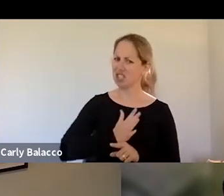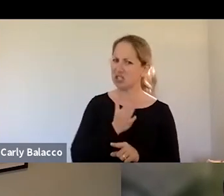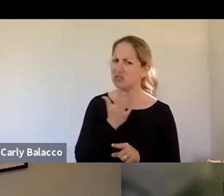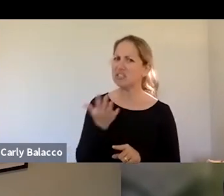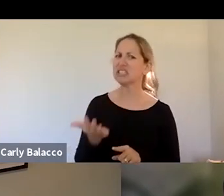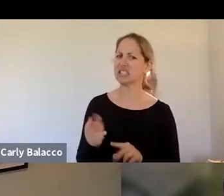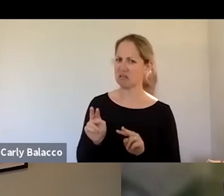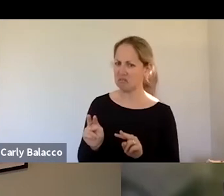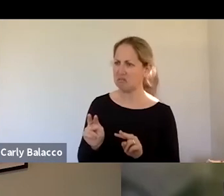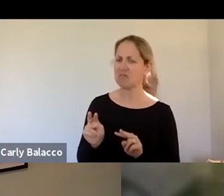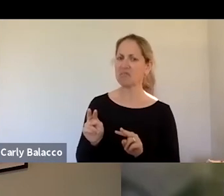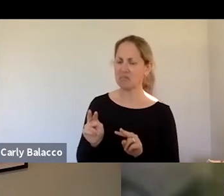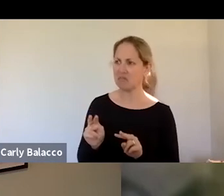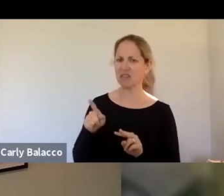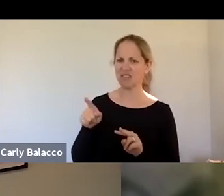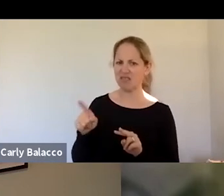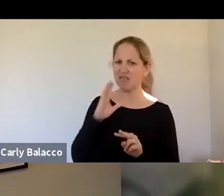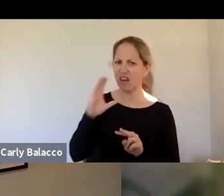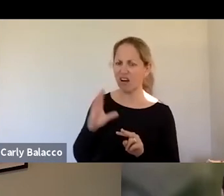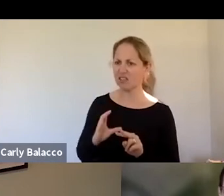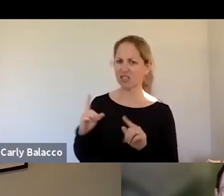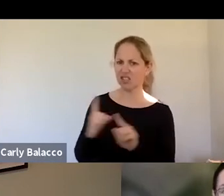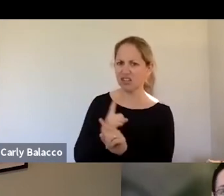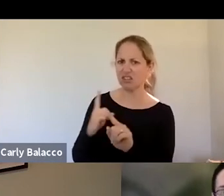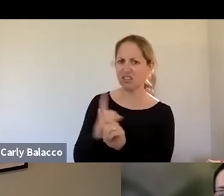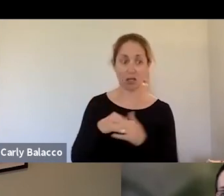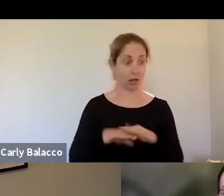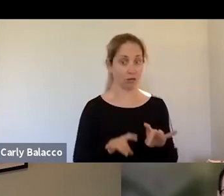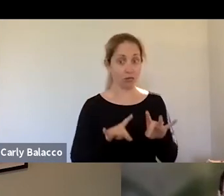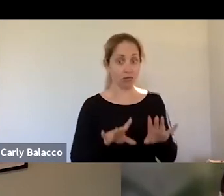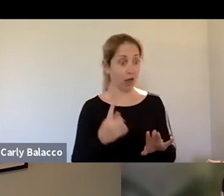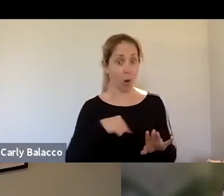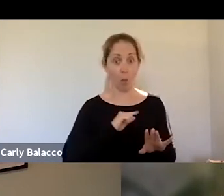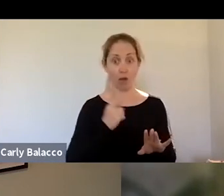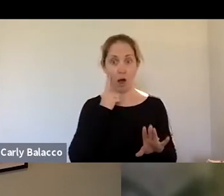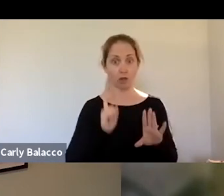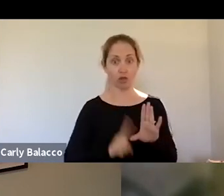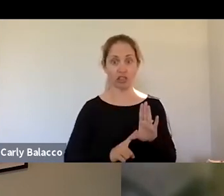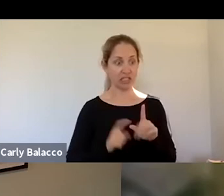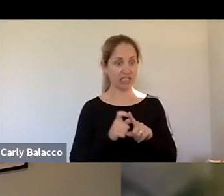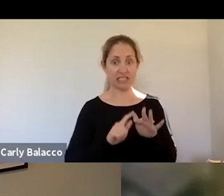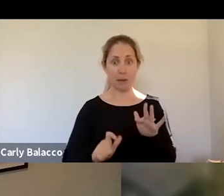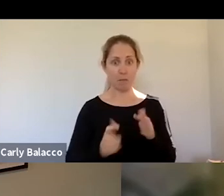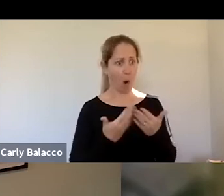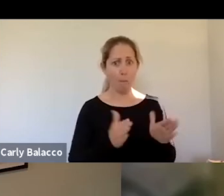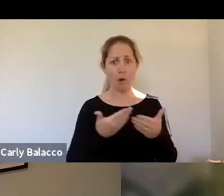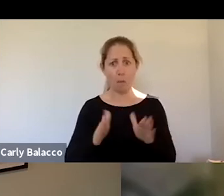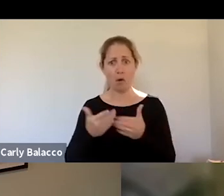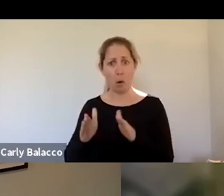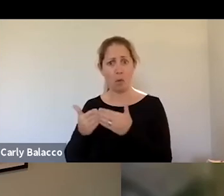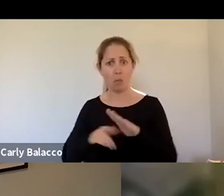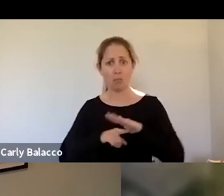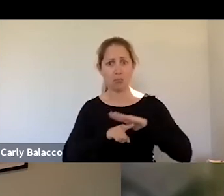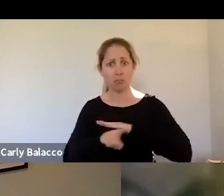have been changing. So in Australia, we started opening up late last year, and since then we've had